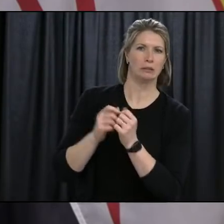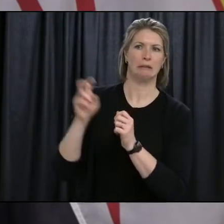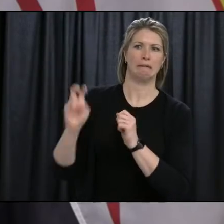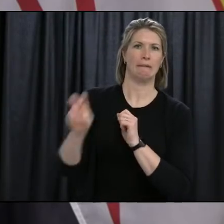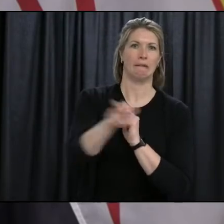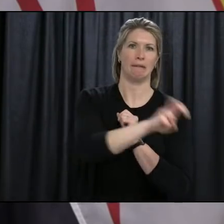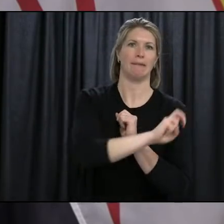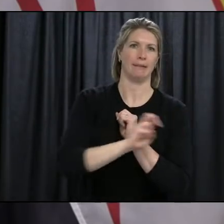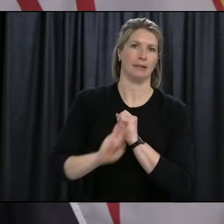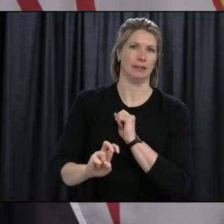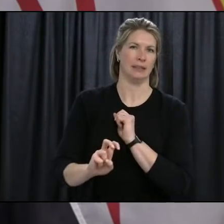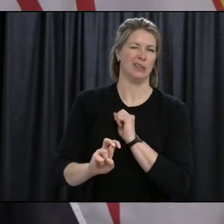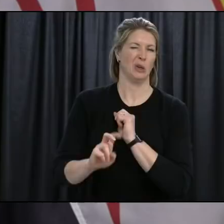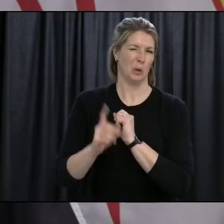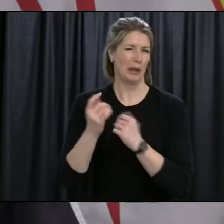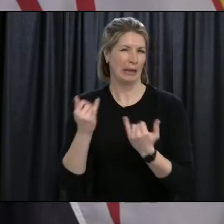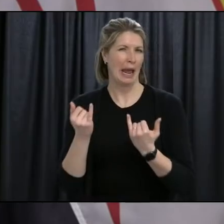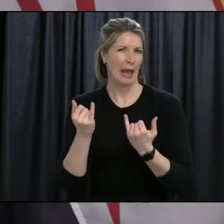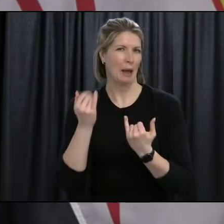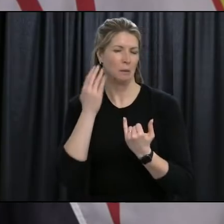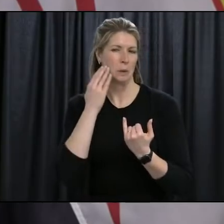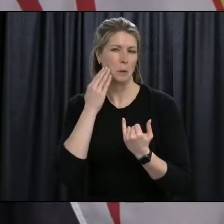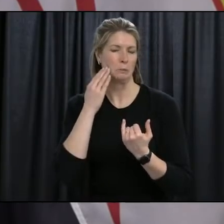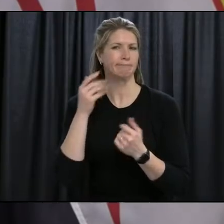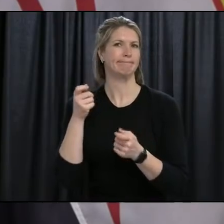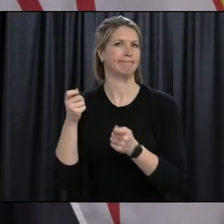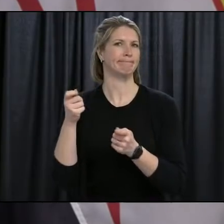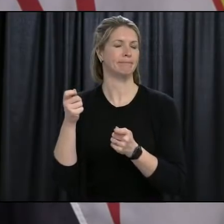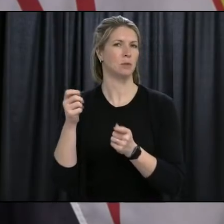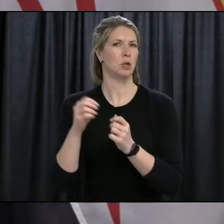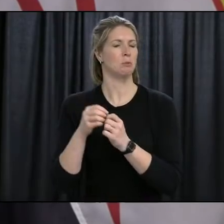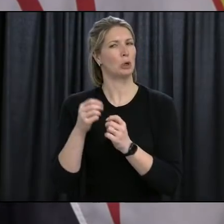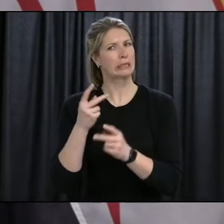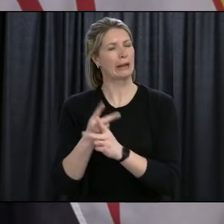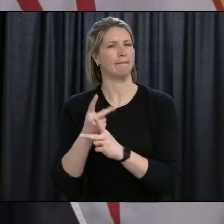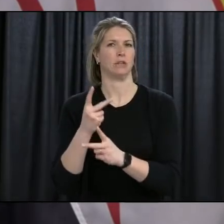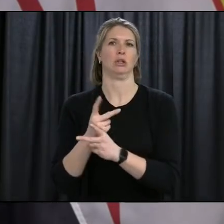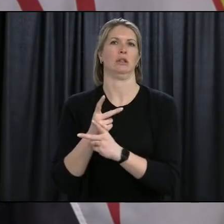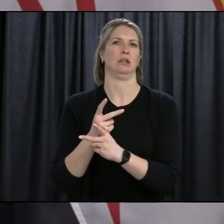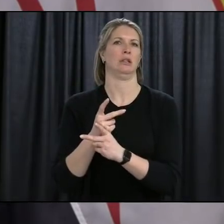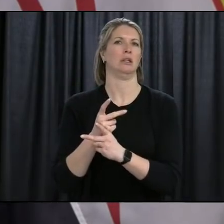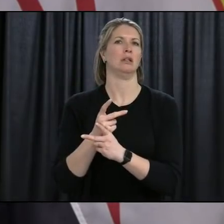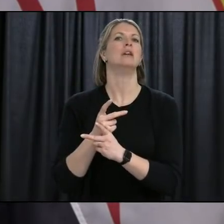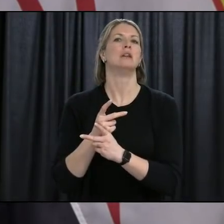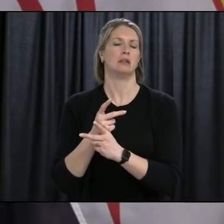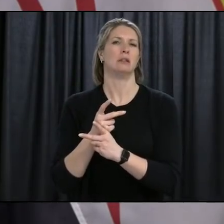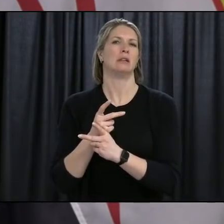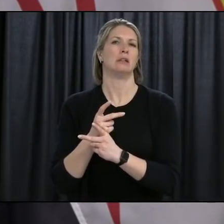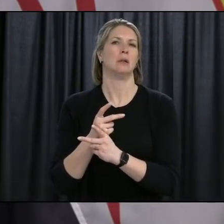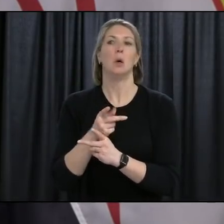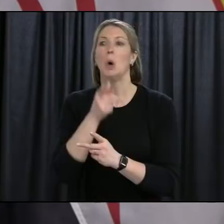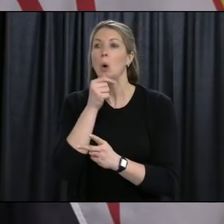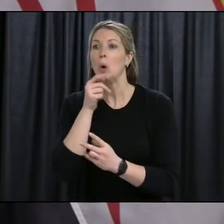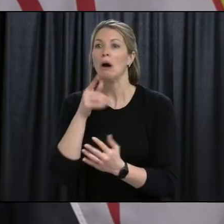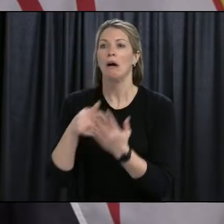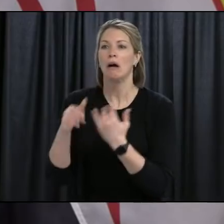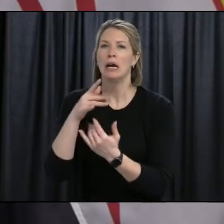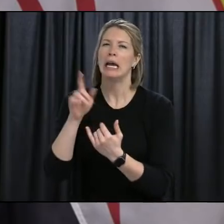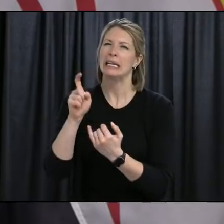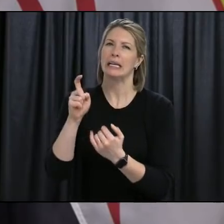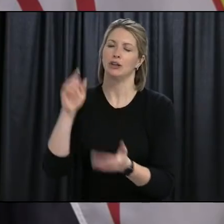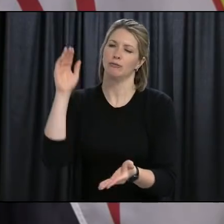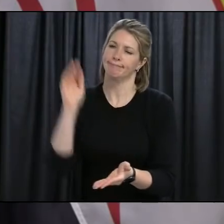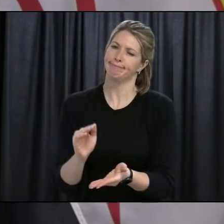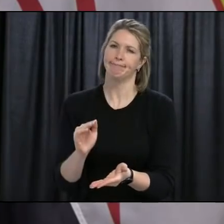So we need to be careful about those contacts as well, and to reduce those as much